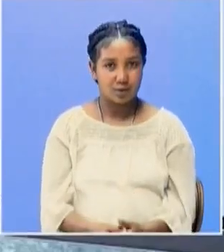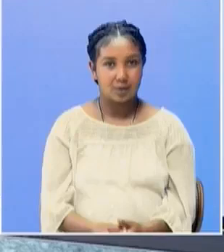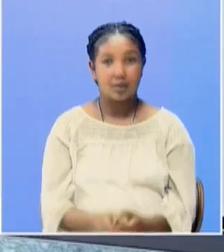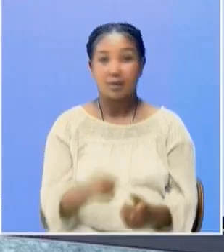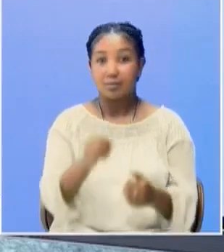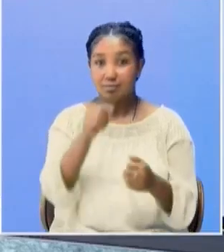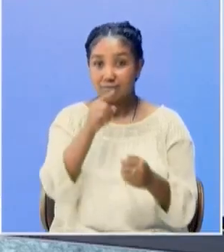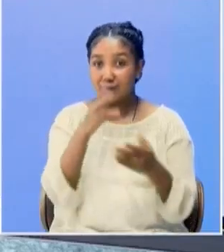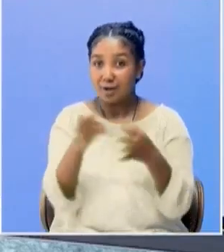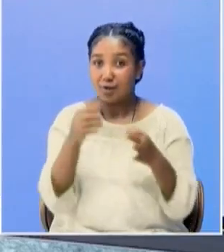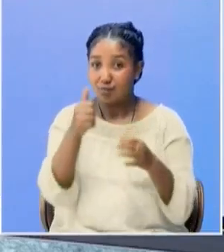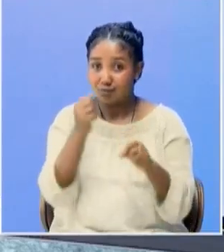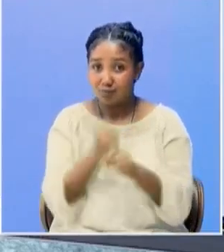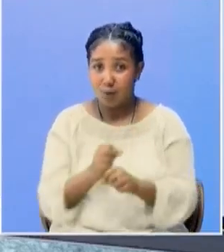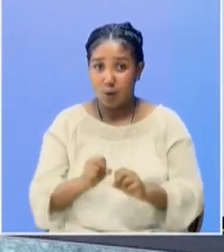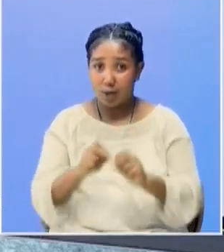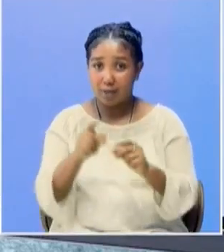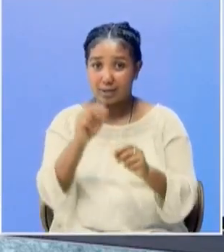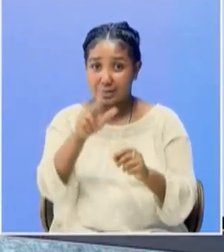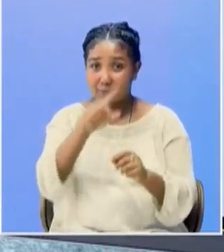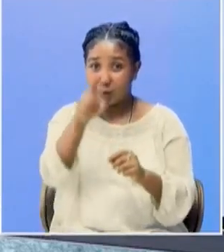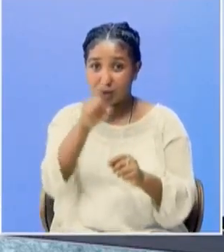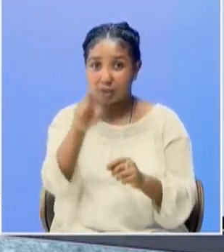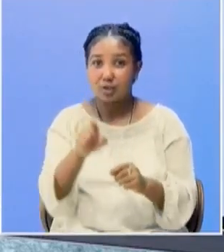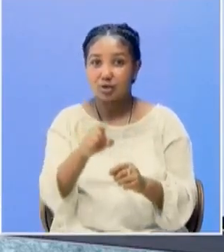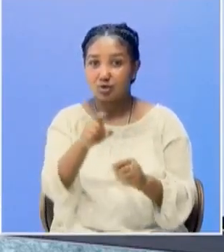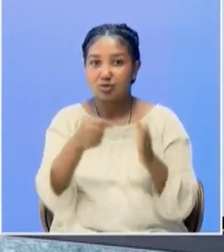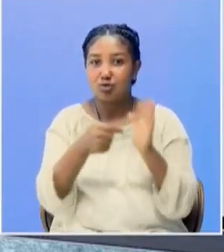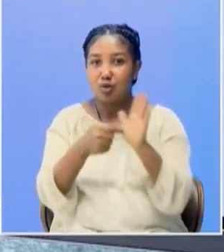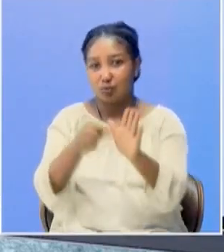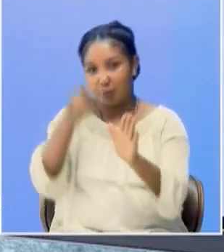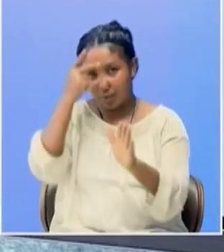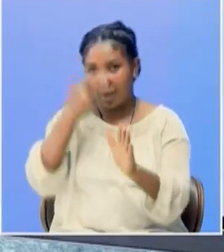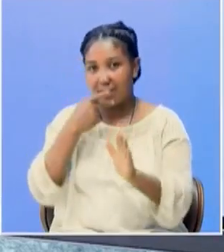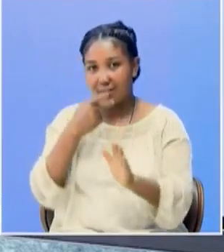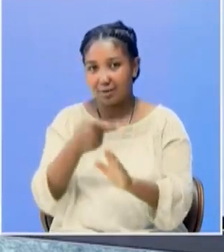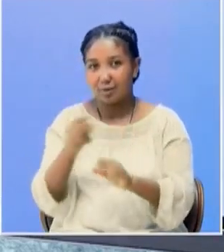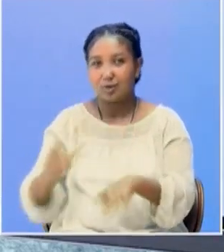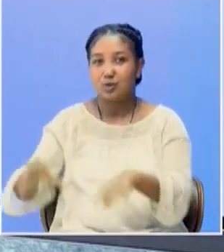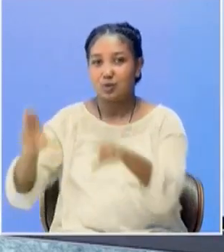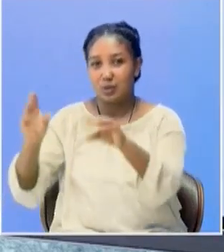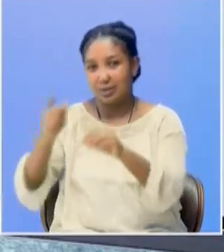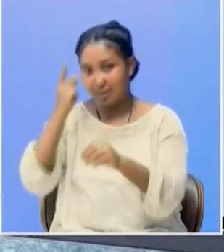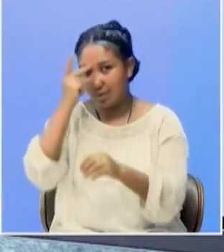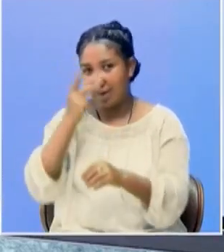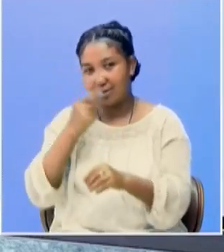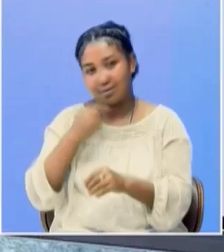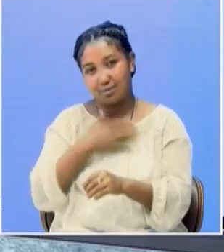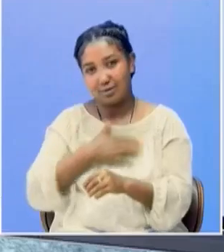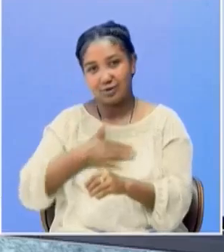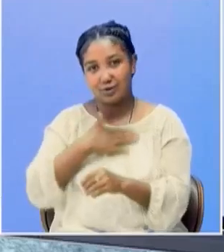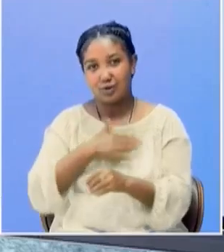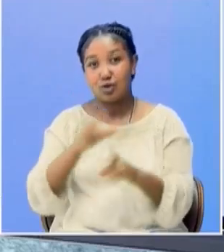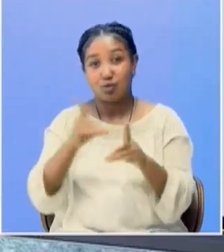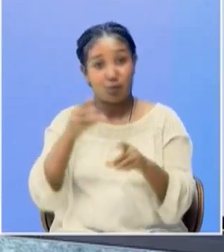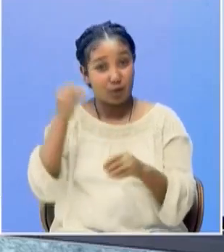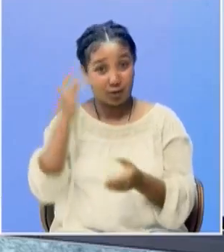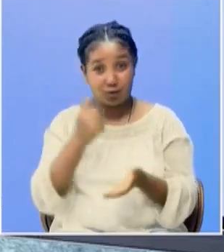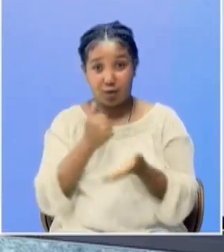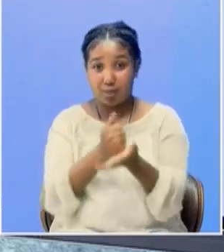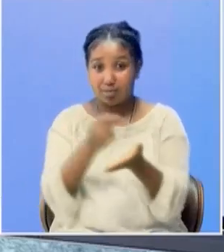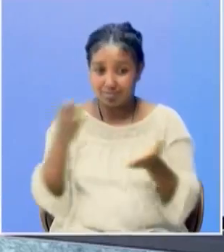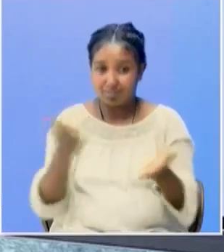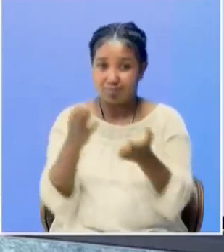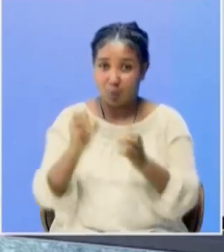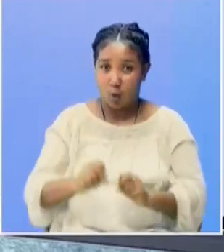Make your own question. Then show it to your parents, students' parents. Please don't forget to encourage